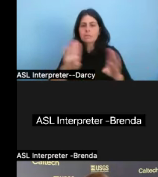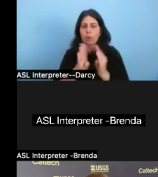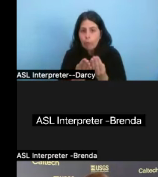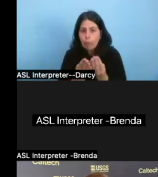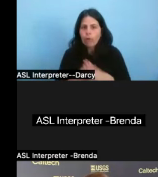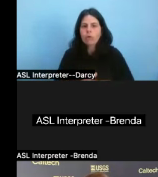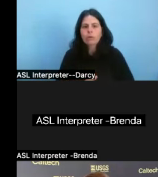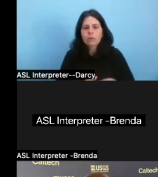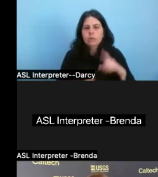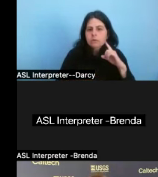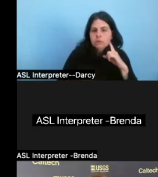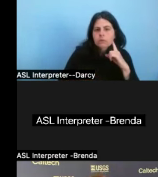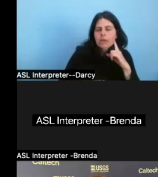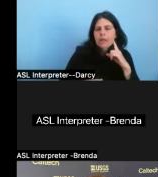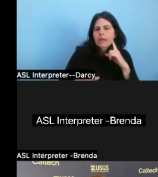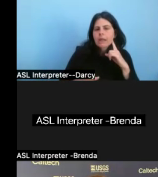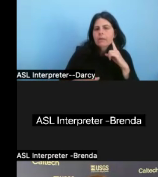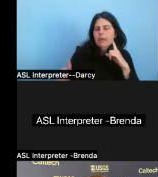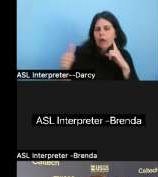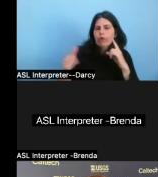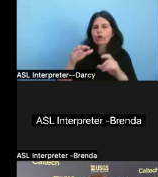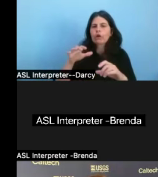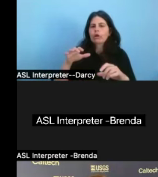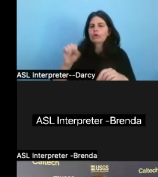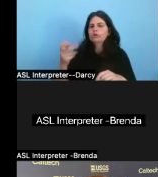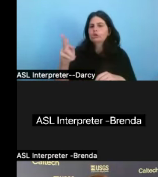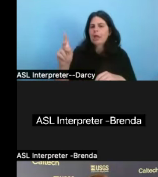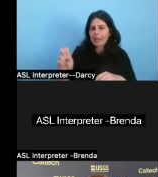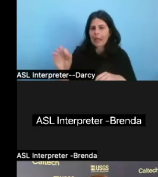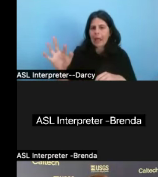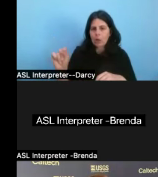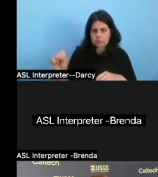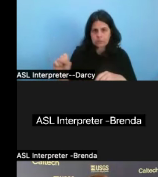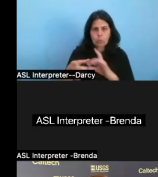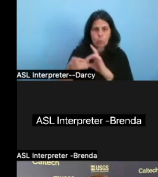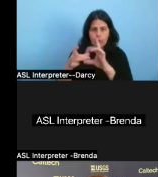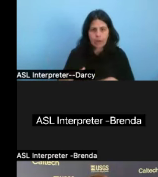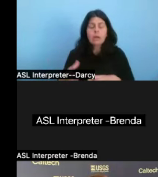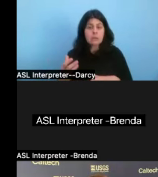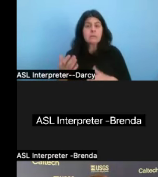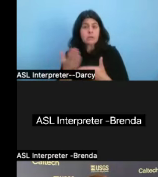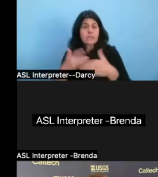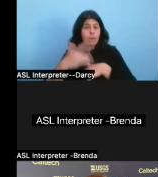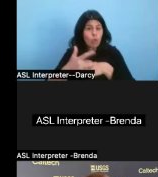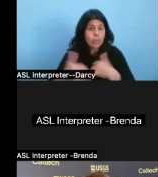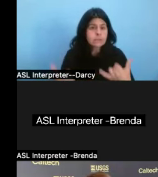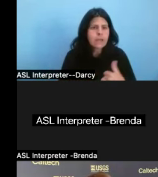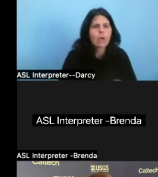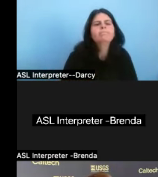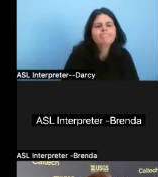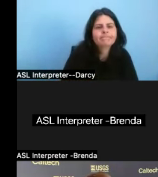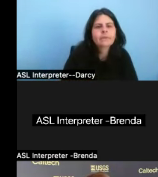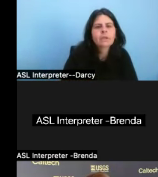our Shakeout events coordinator. And we also have openings right now with our